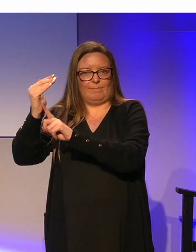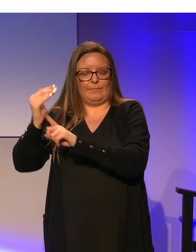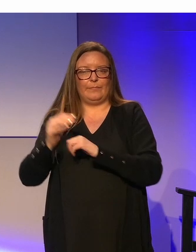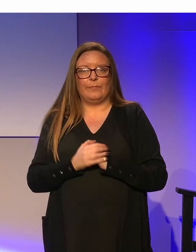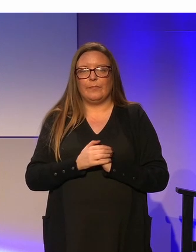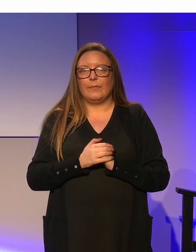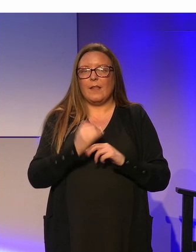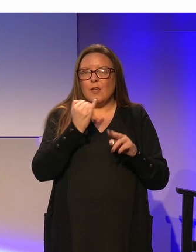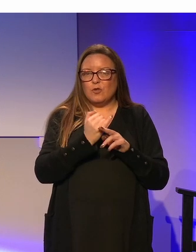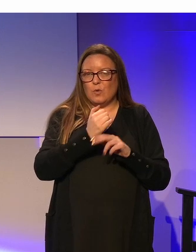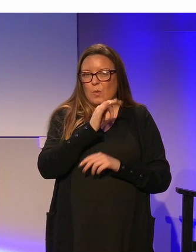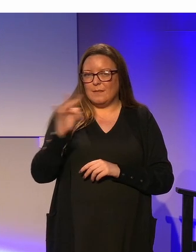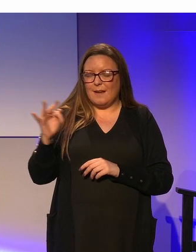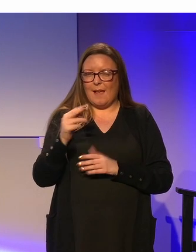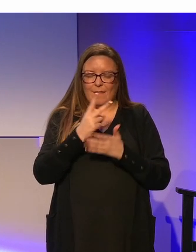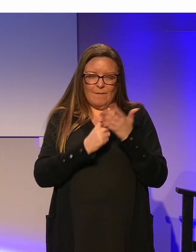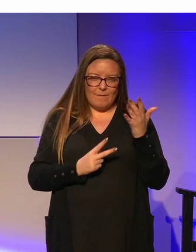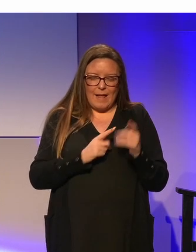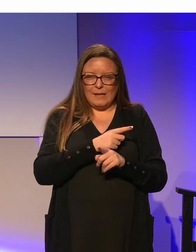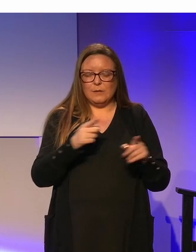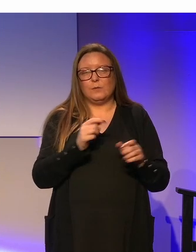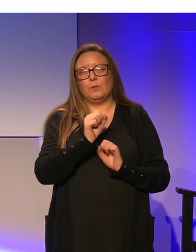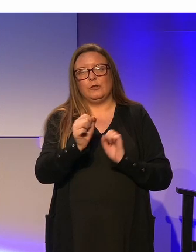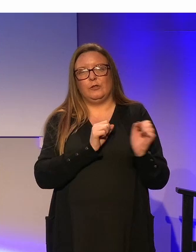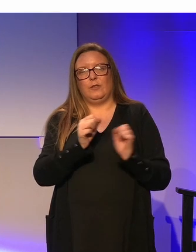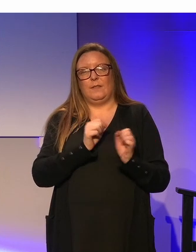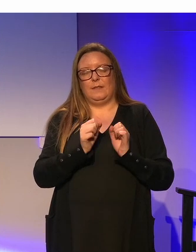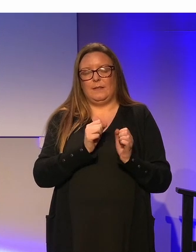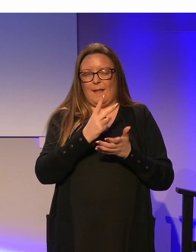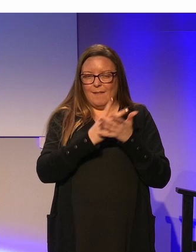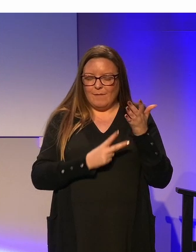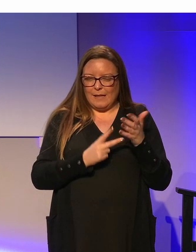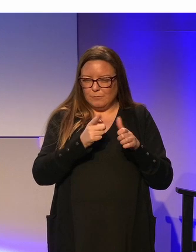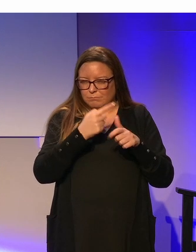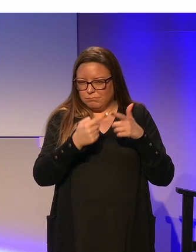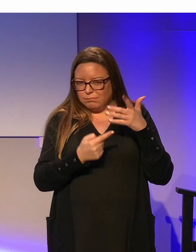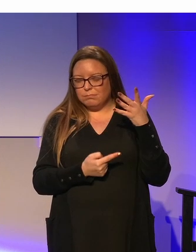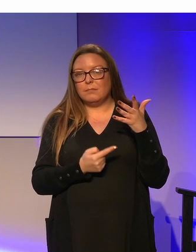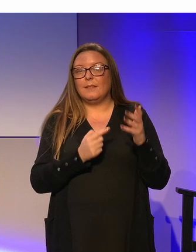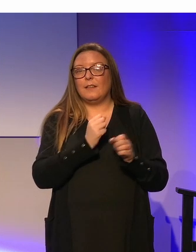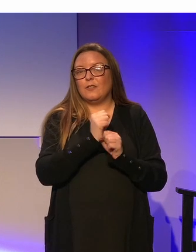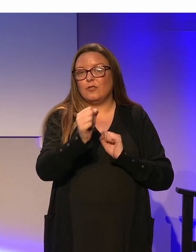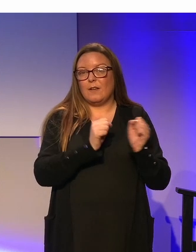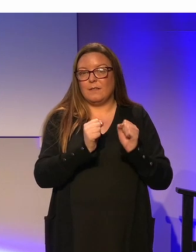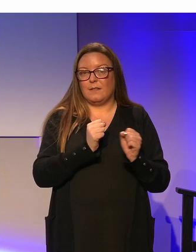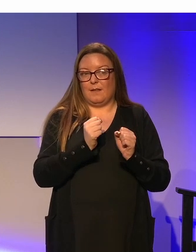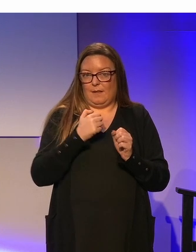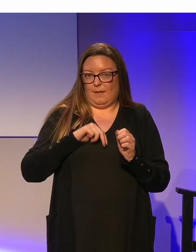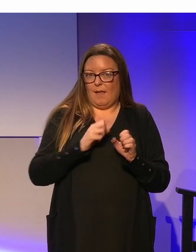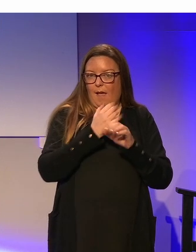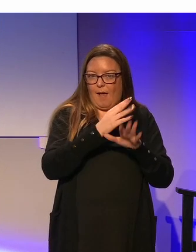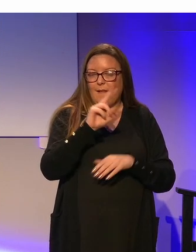staff valued those services. They valued a number of those services, almost all the services: